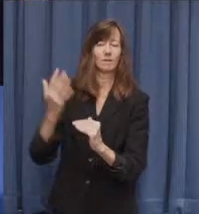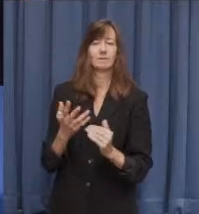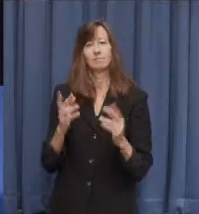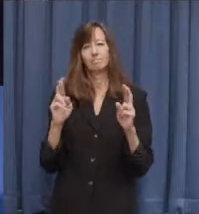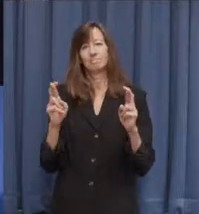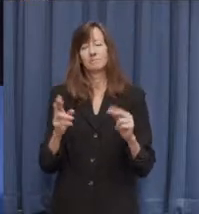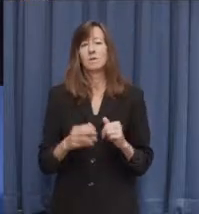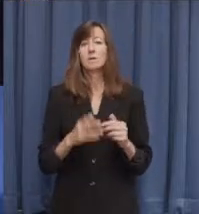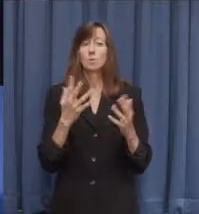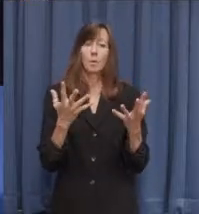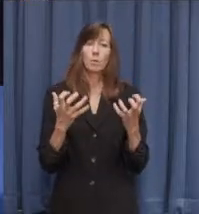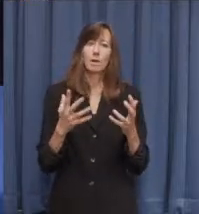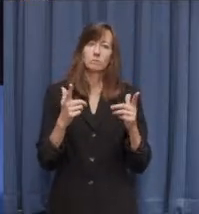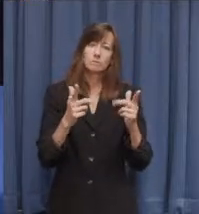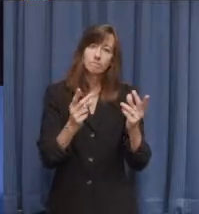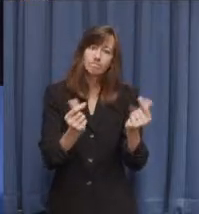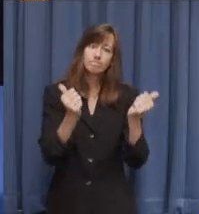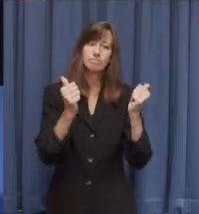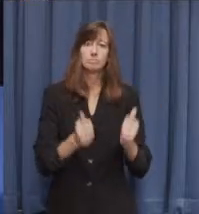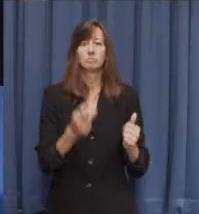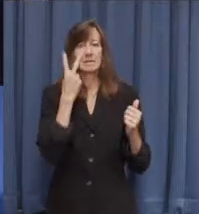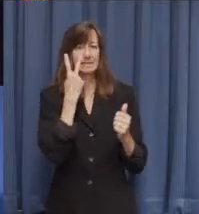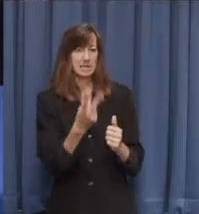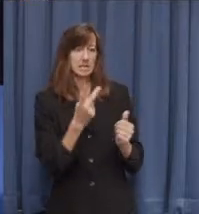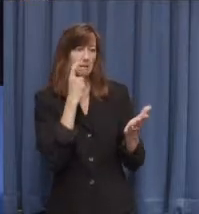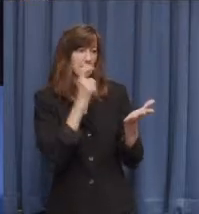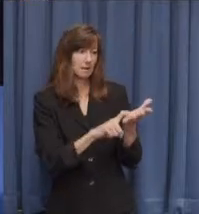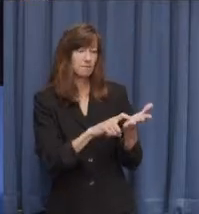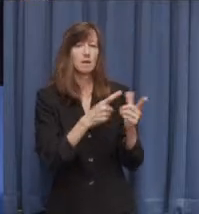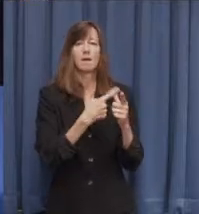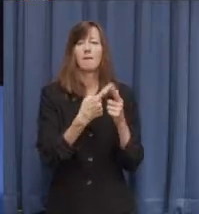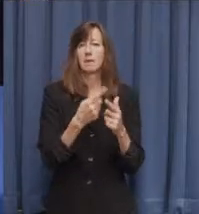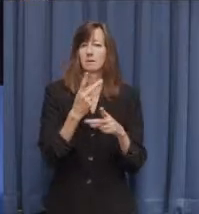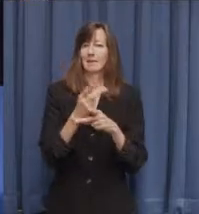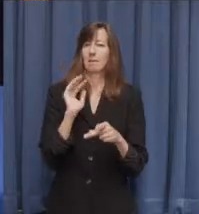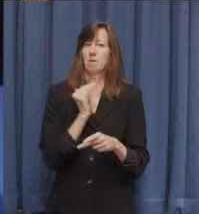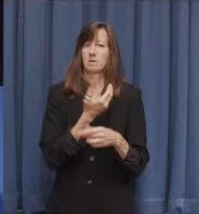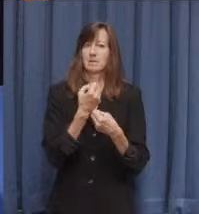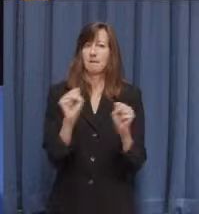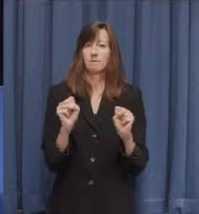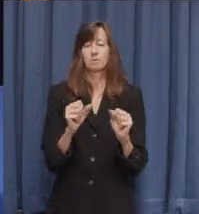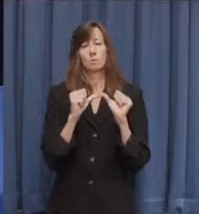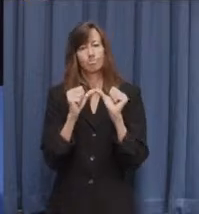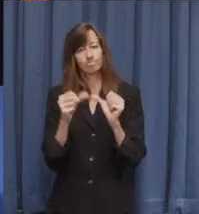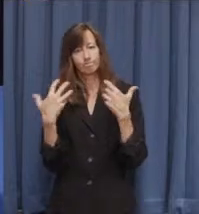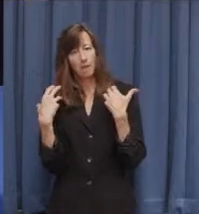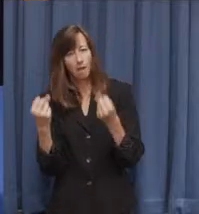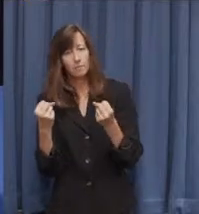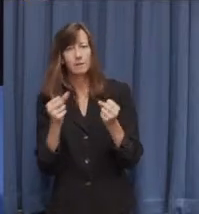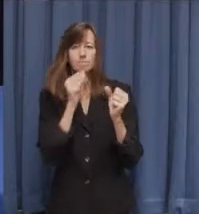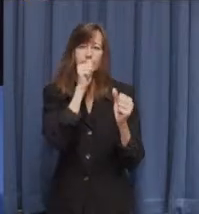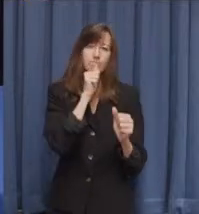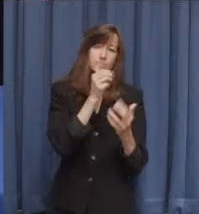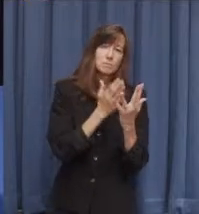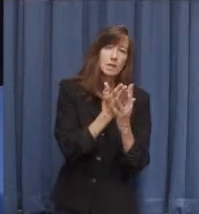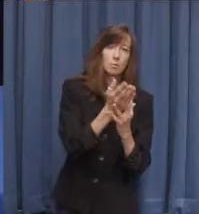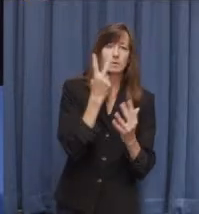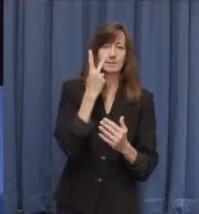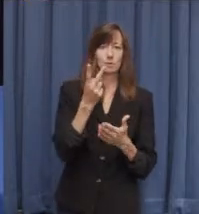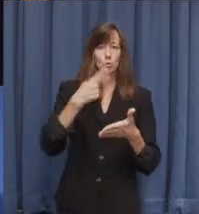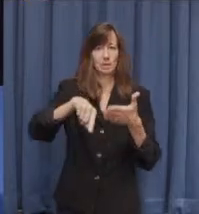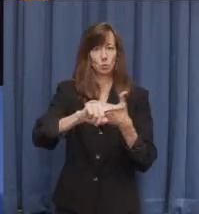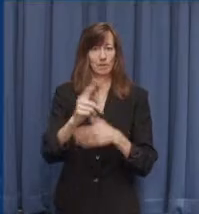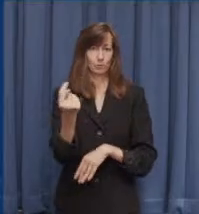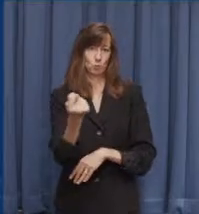keep us all safe. Thank you for tuning in. Stay safe, healthy, and be resilient, and we will see you on Tuesday.